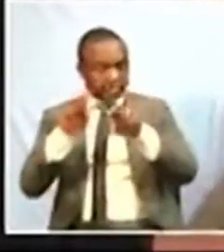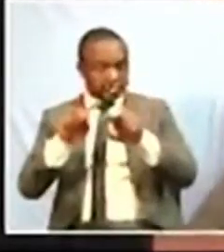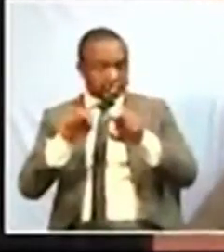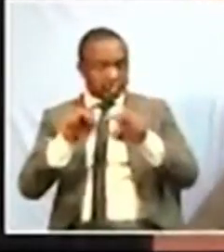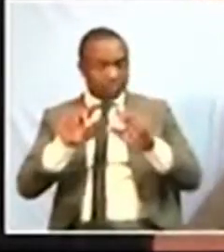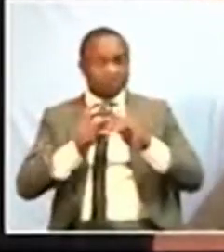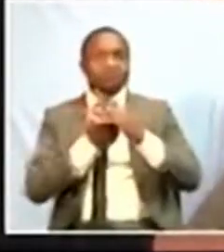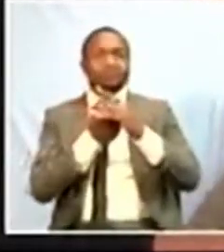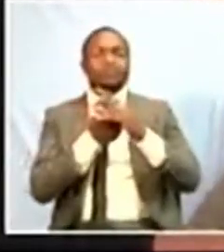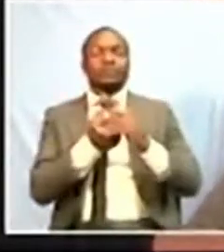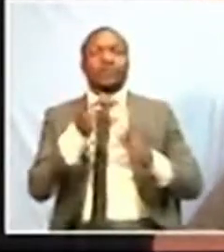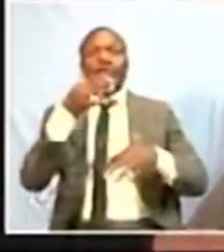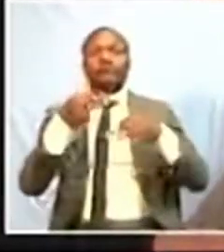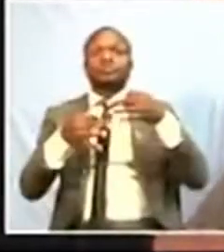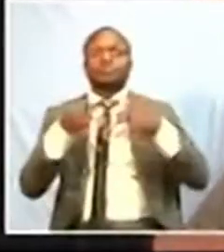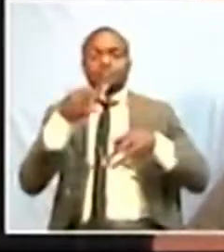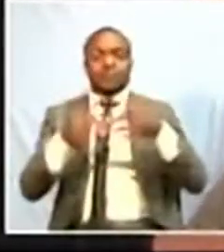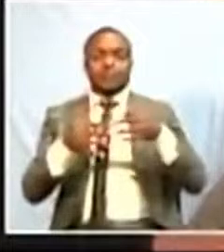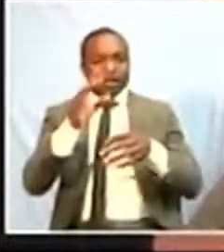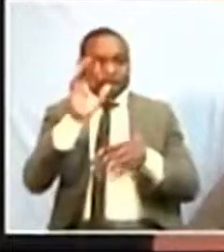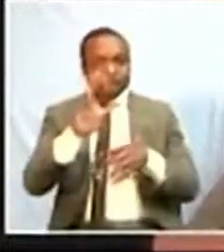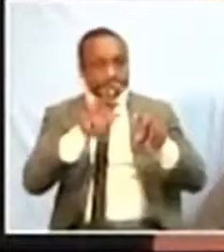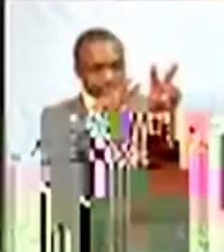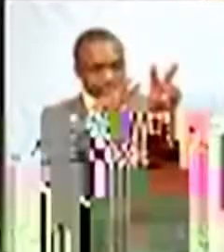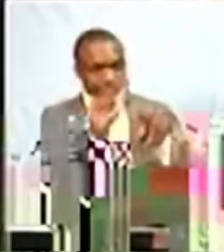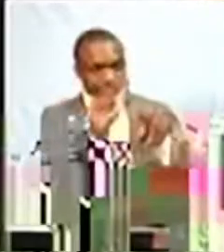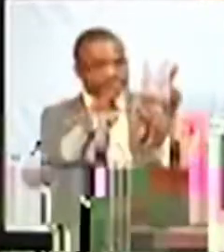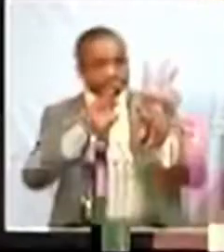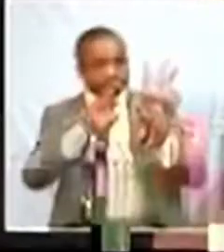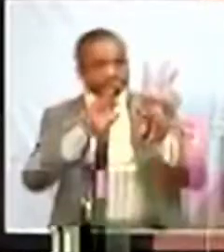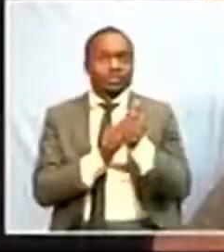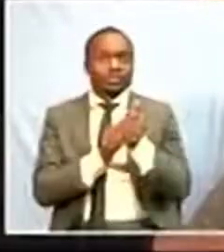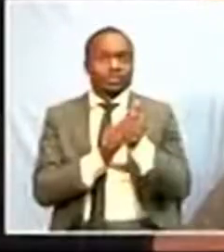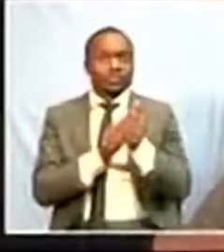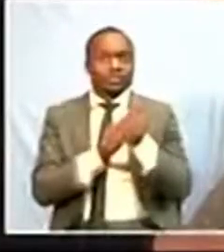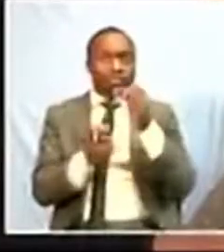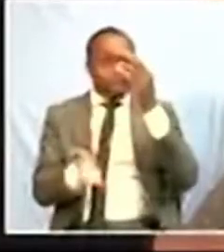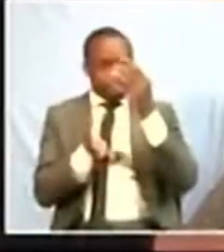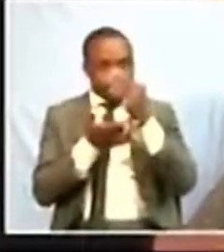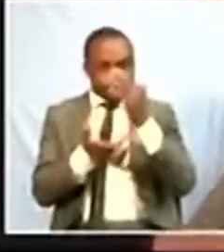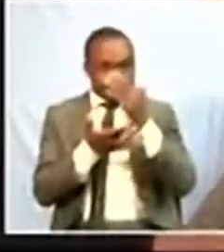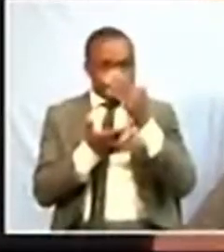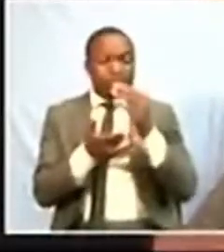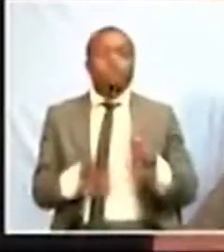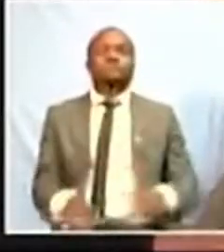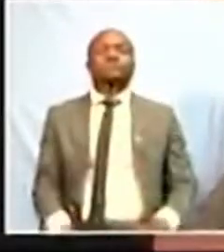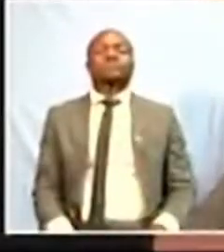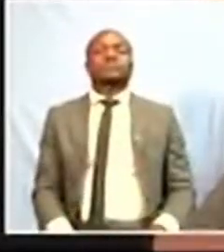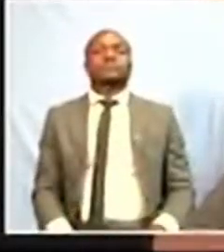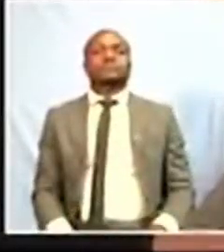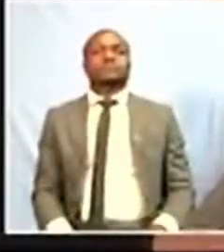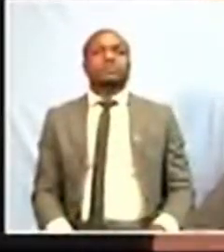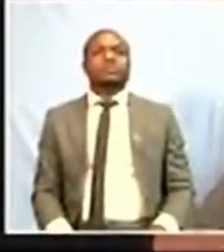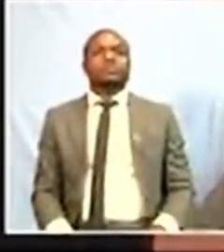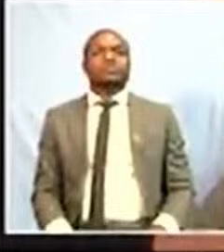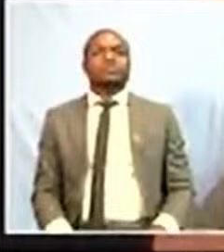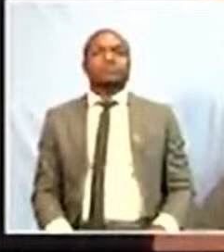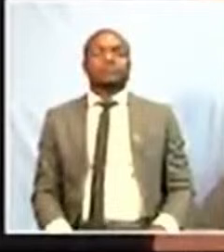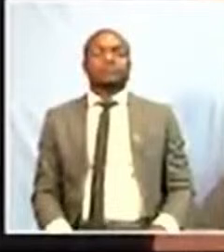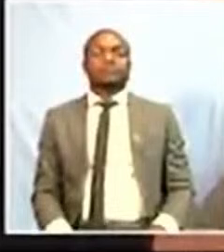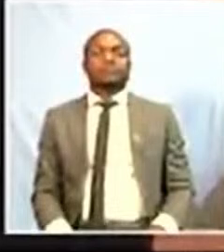WEDGO? And even if there is inspection, you are talking about a technology to